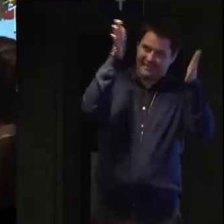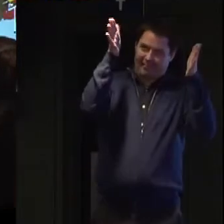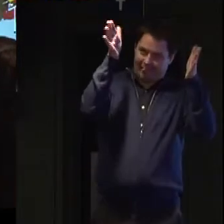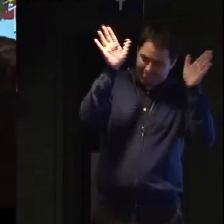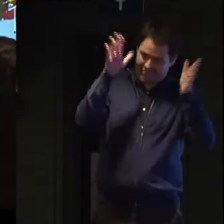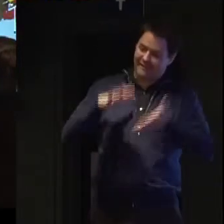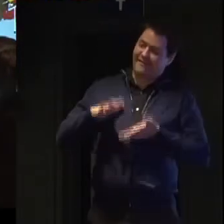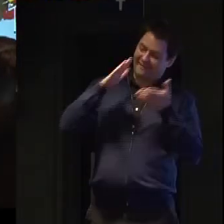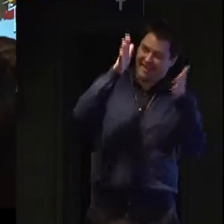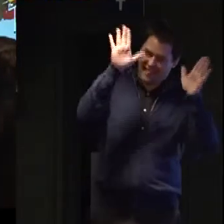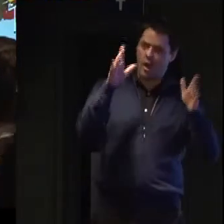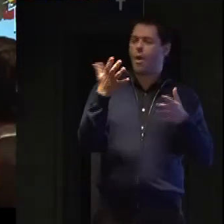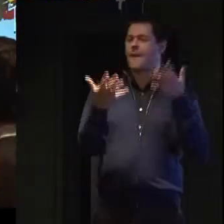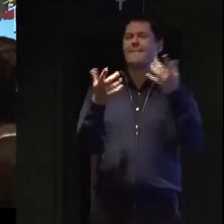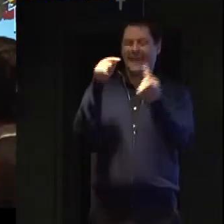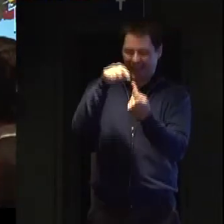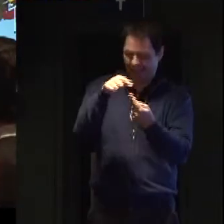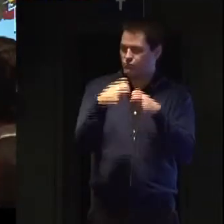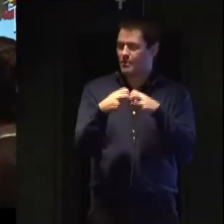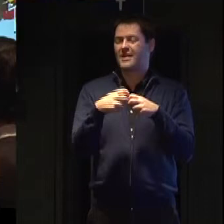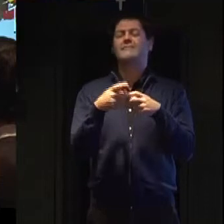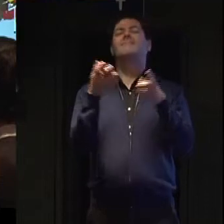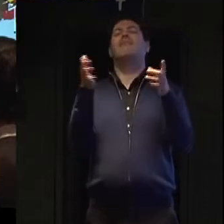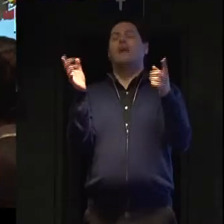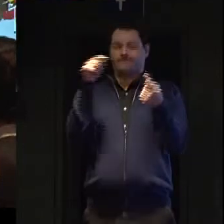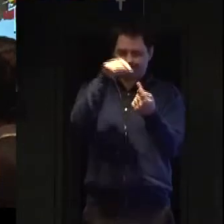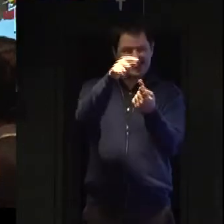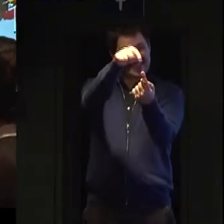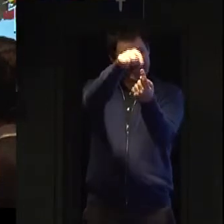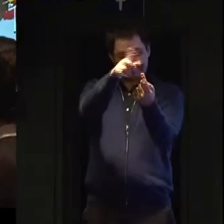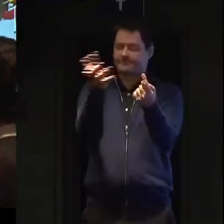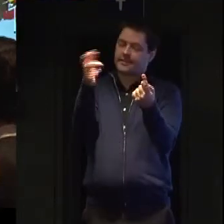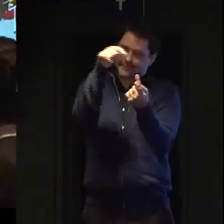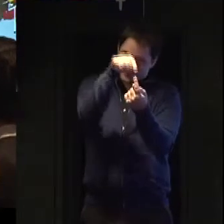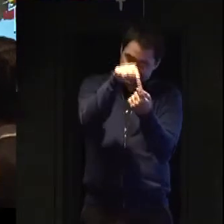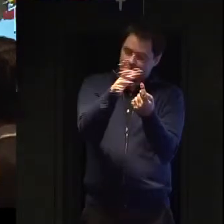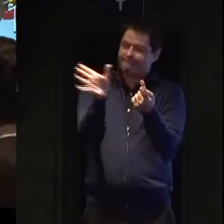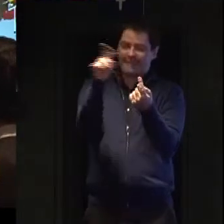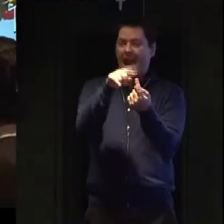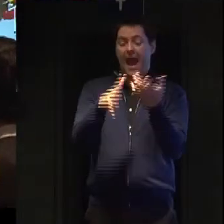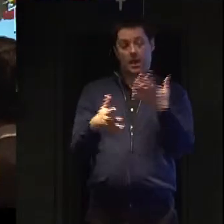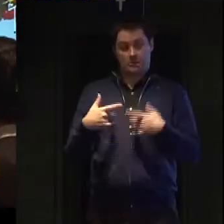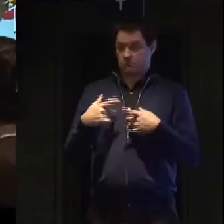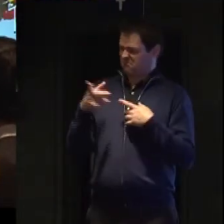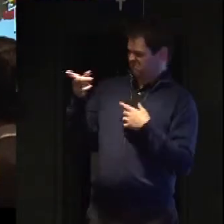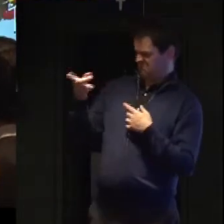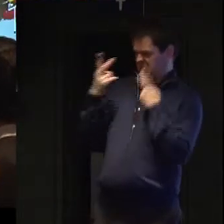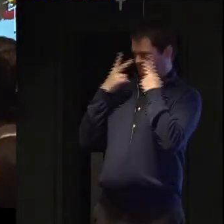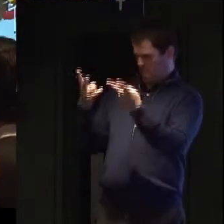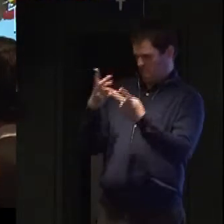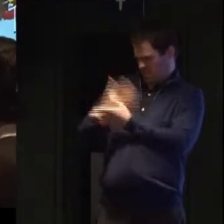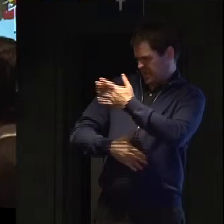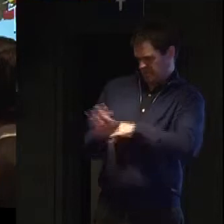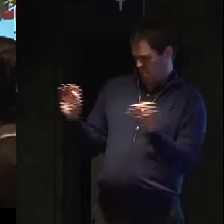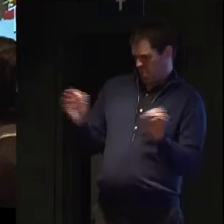you've discussed, but the very basic issue of realising that you can't always see somebody's disability. You know, we're often talking to our clubs about when they